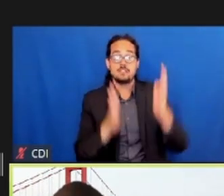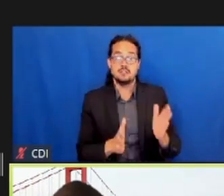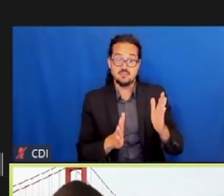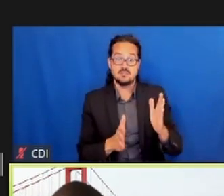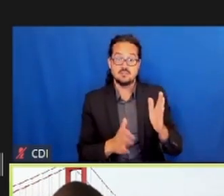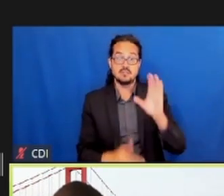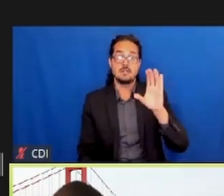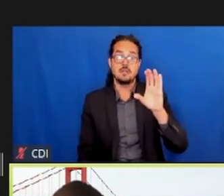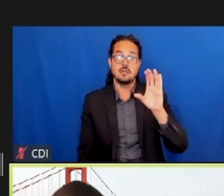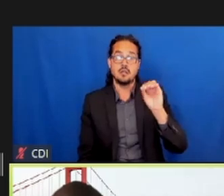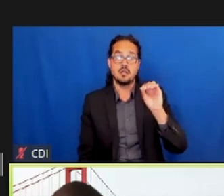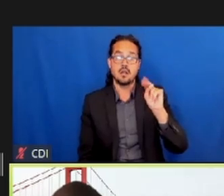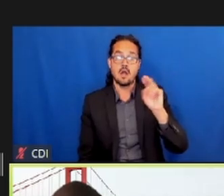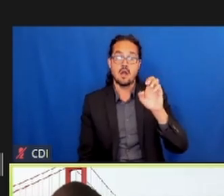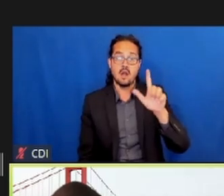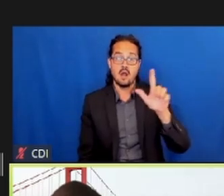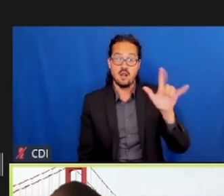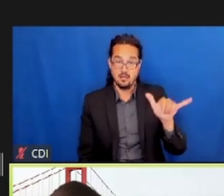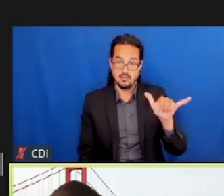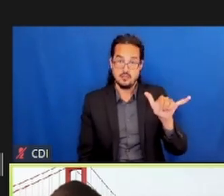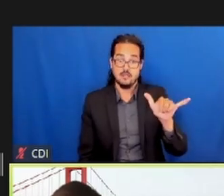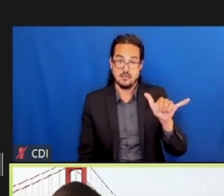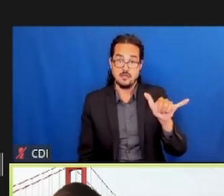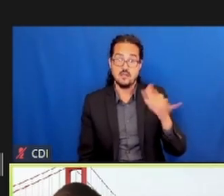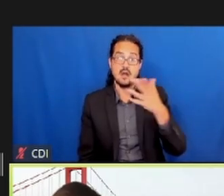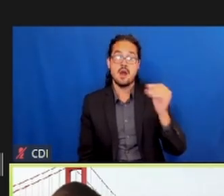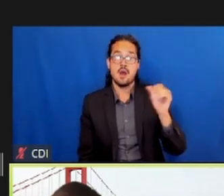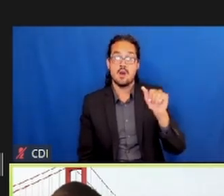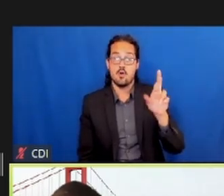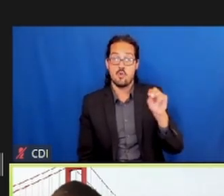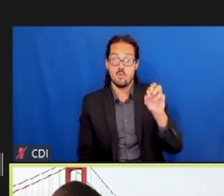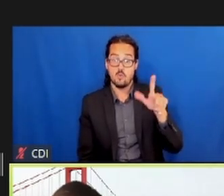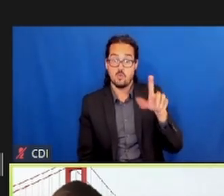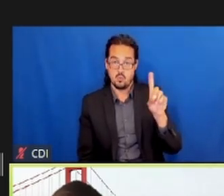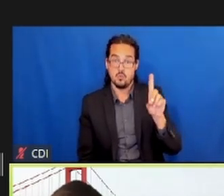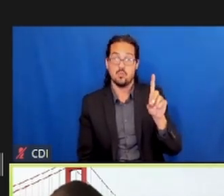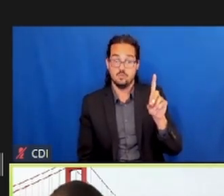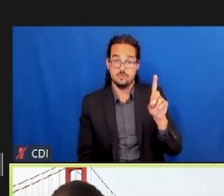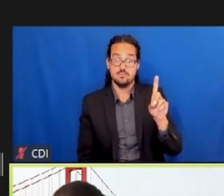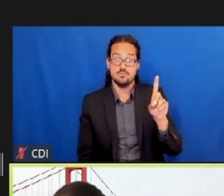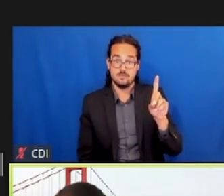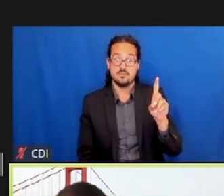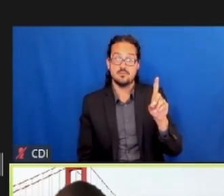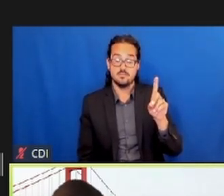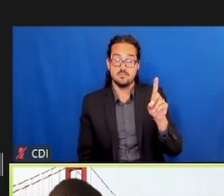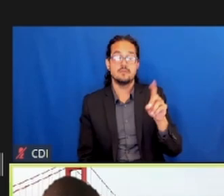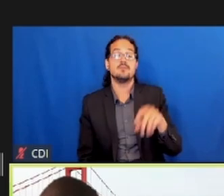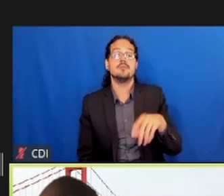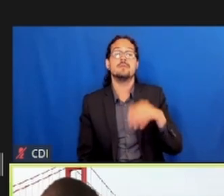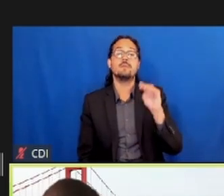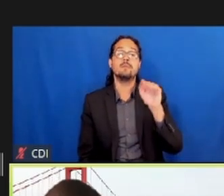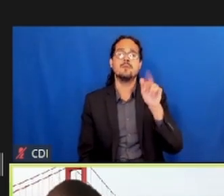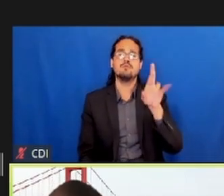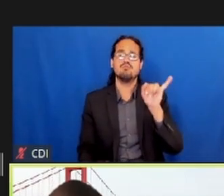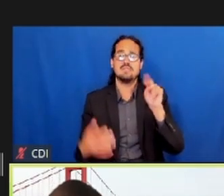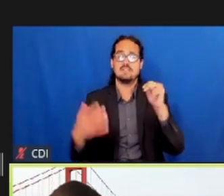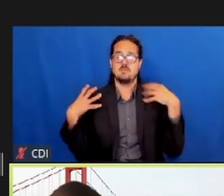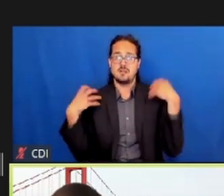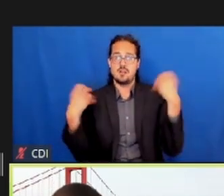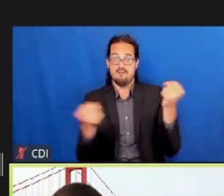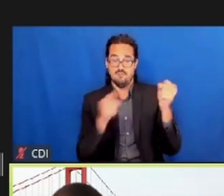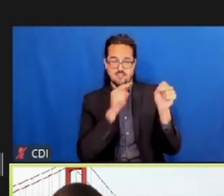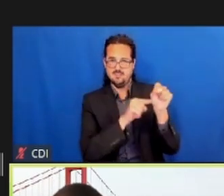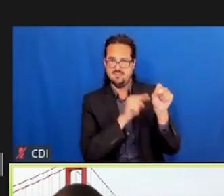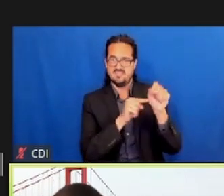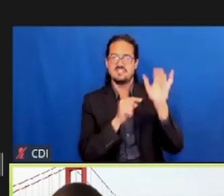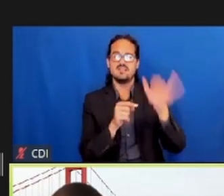acted as a clearinghouse of information and updates about the Marin County reopening plan. Keep Marin Working. That's a